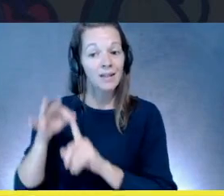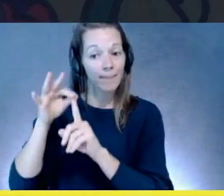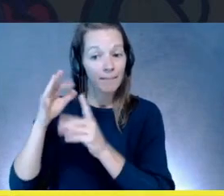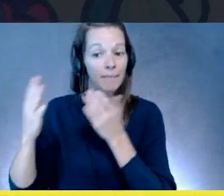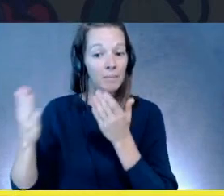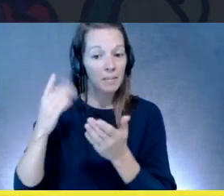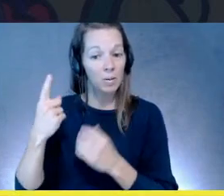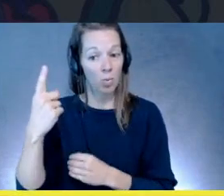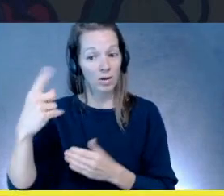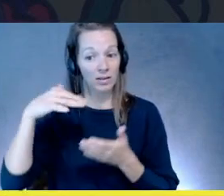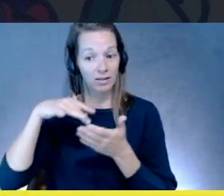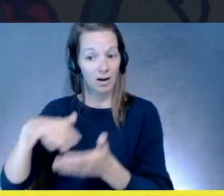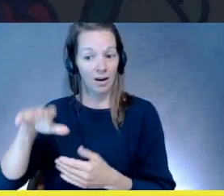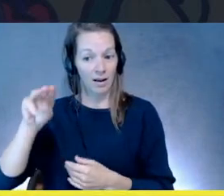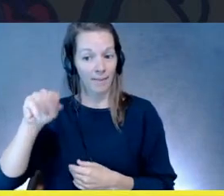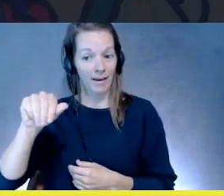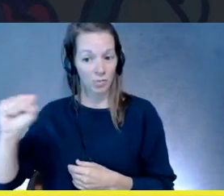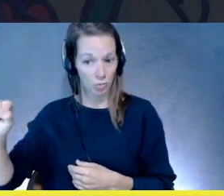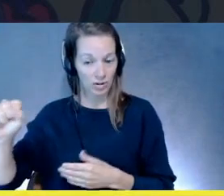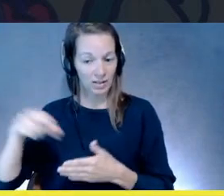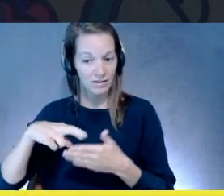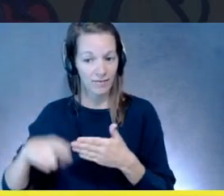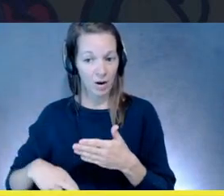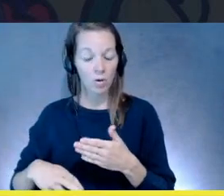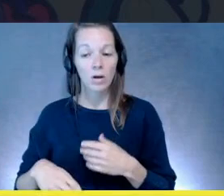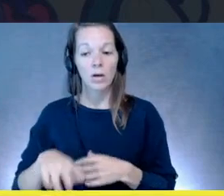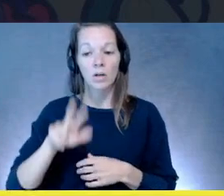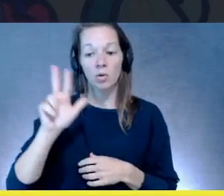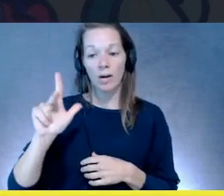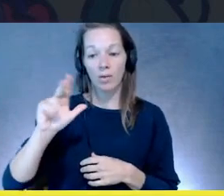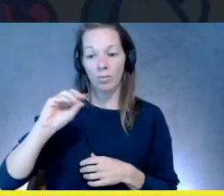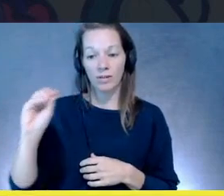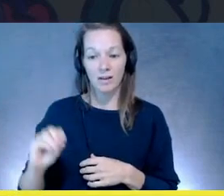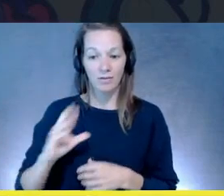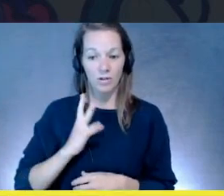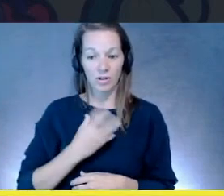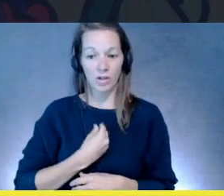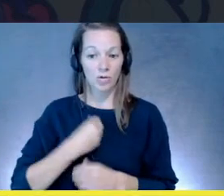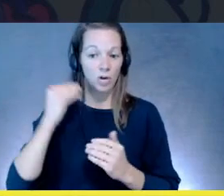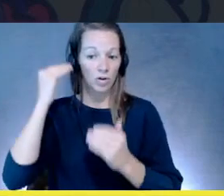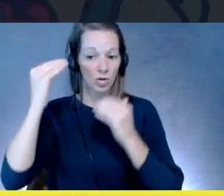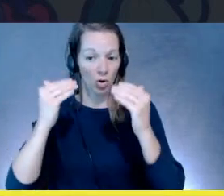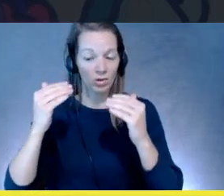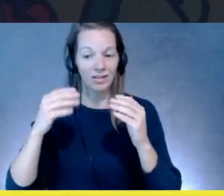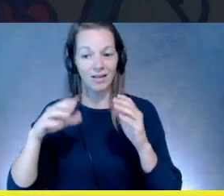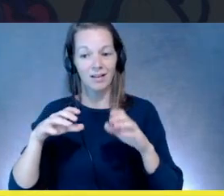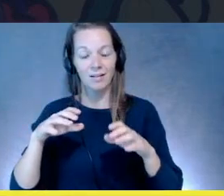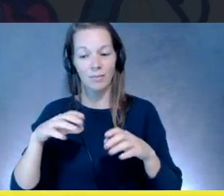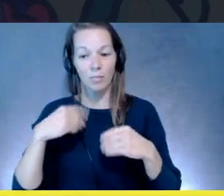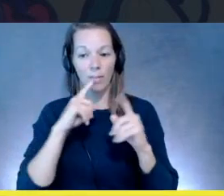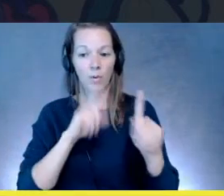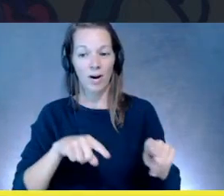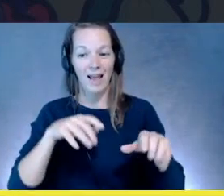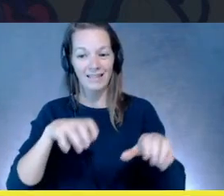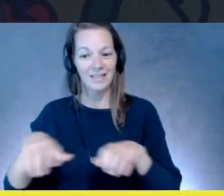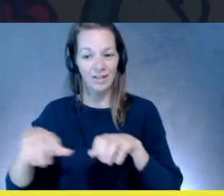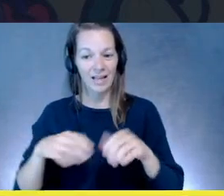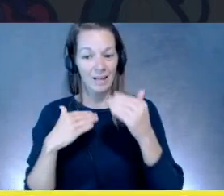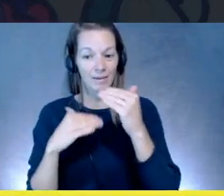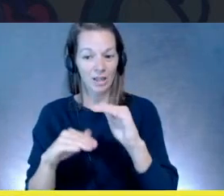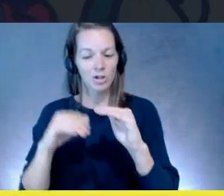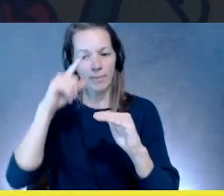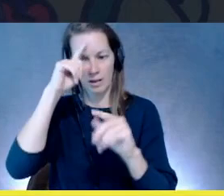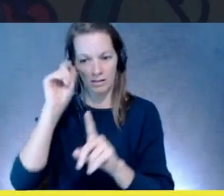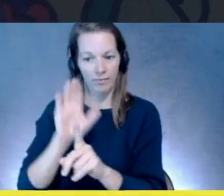out of Massachusetts found 23% of transgender adults reported an activity limitation because of disability. And this was